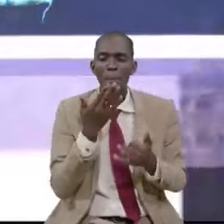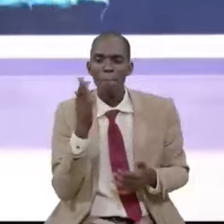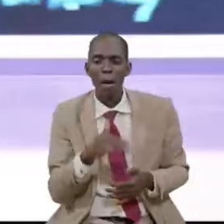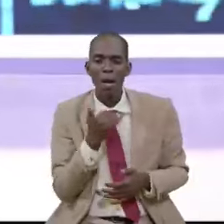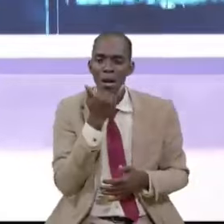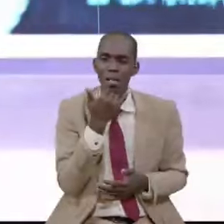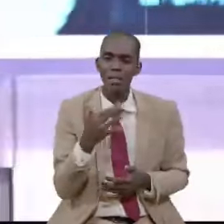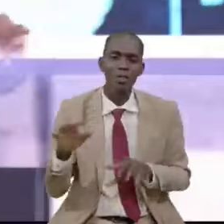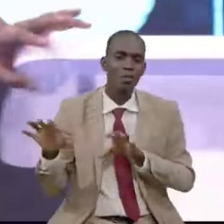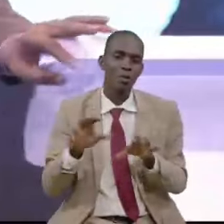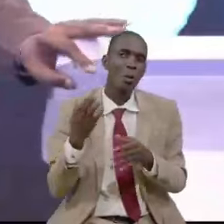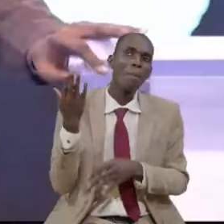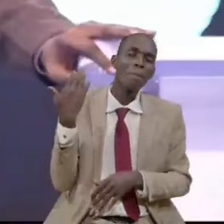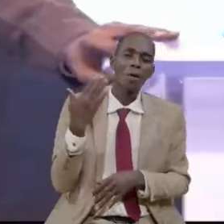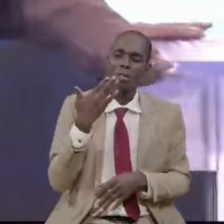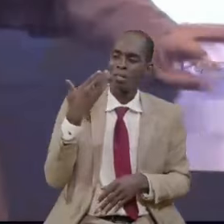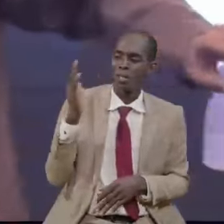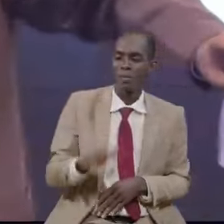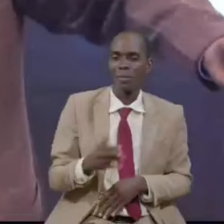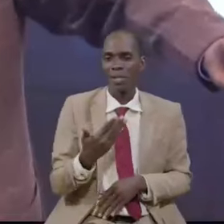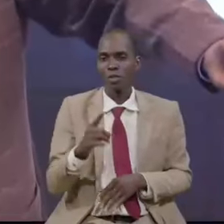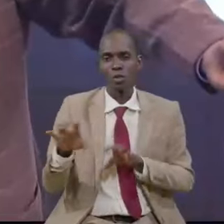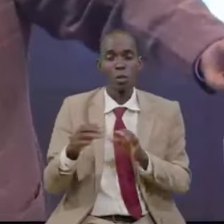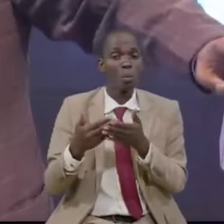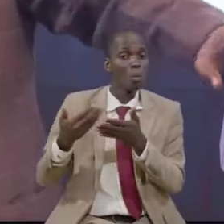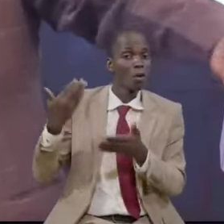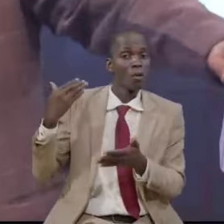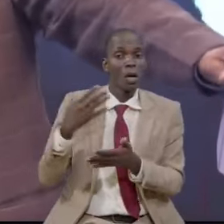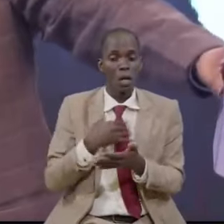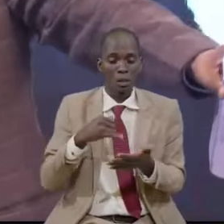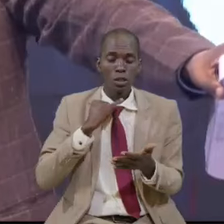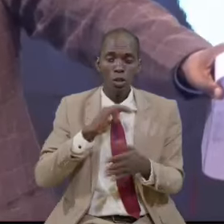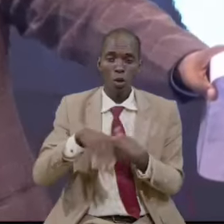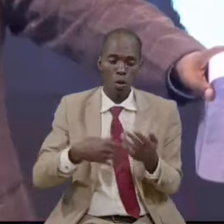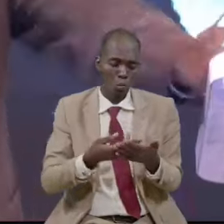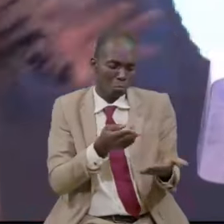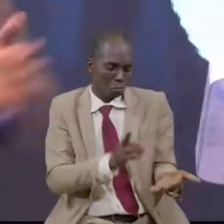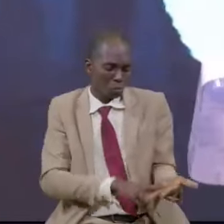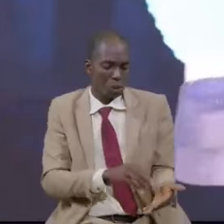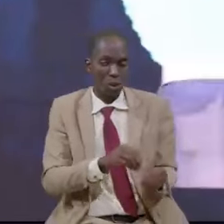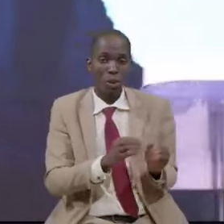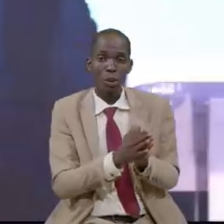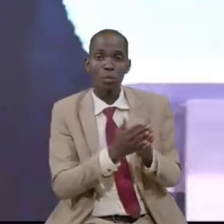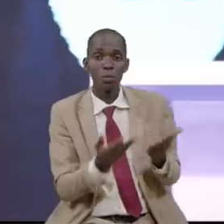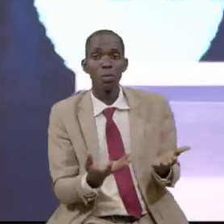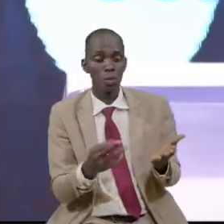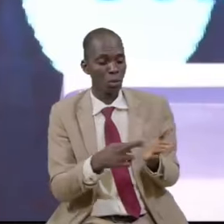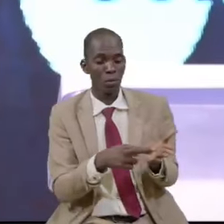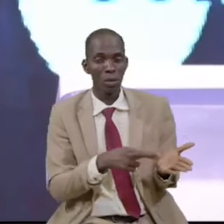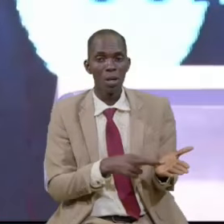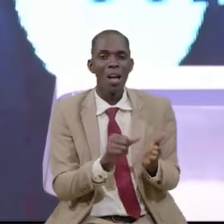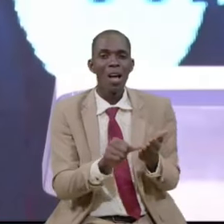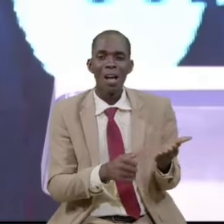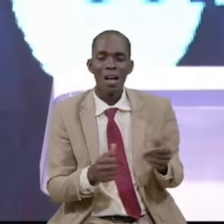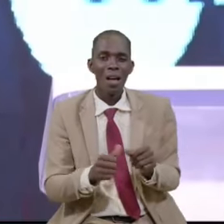you've done, and it is written in the book of records. Everything is going to be wiped